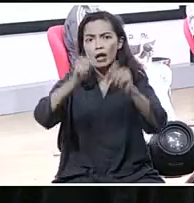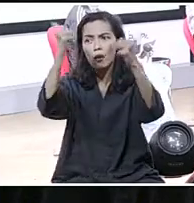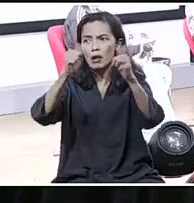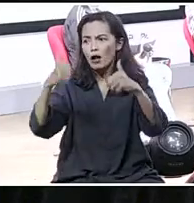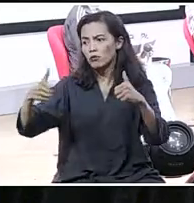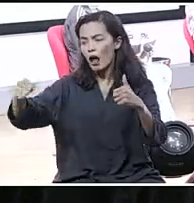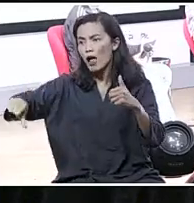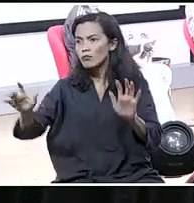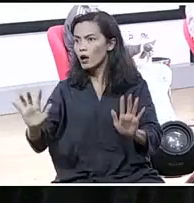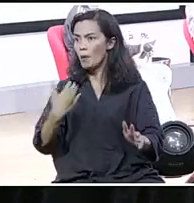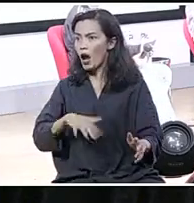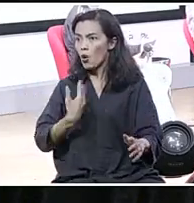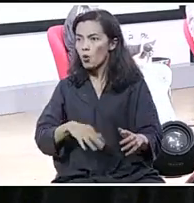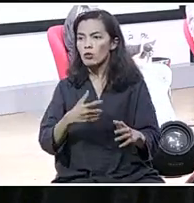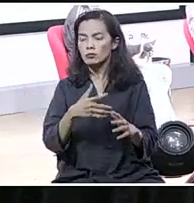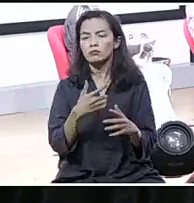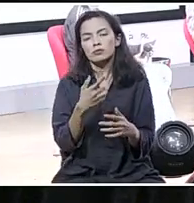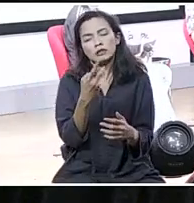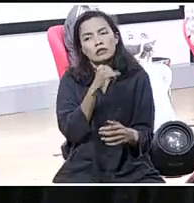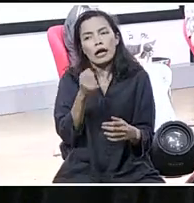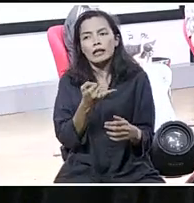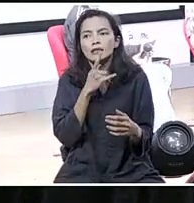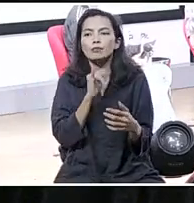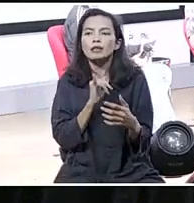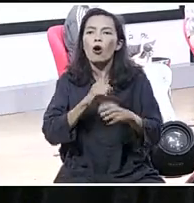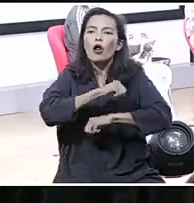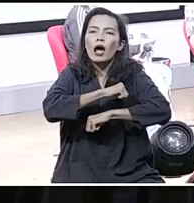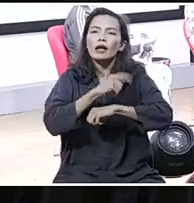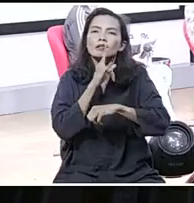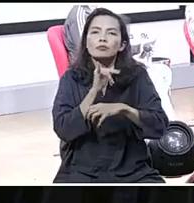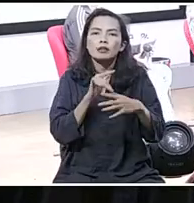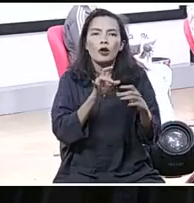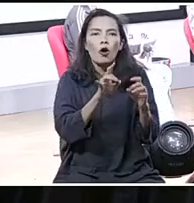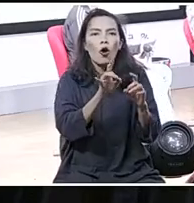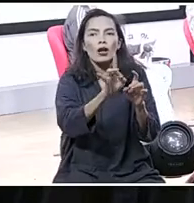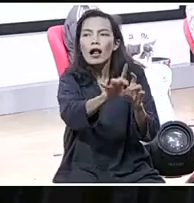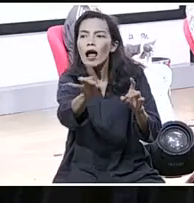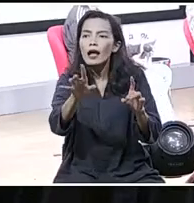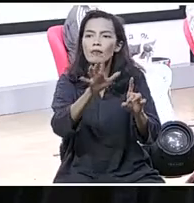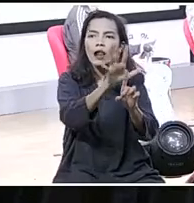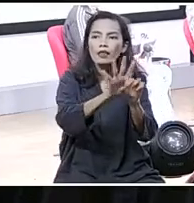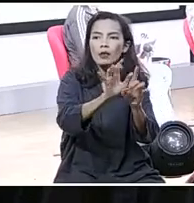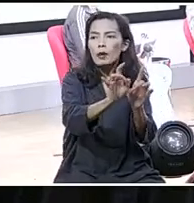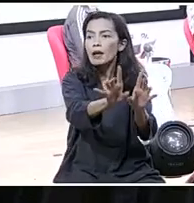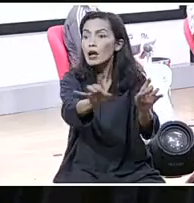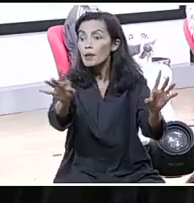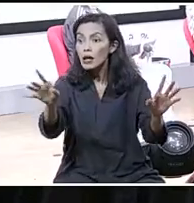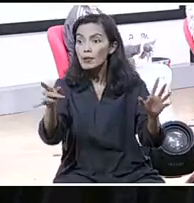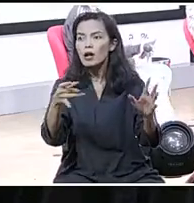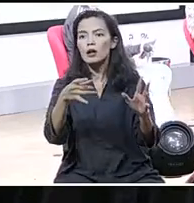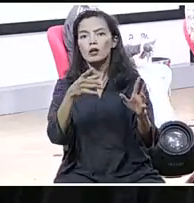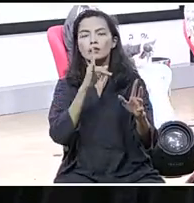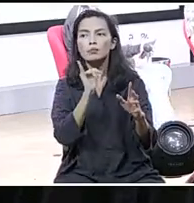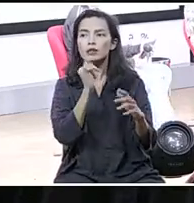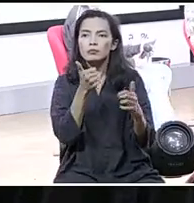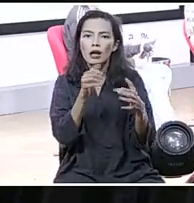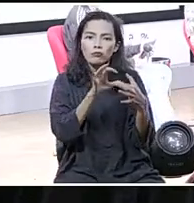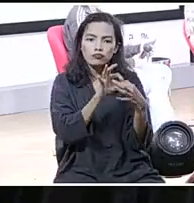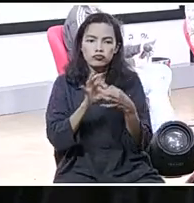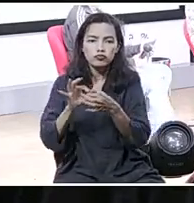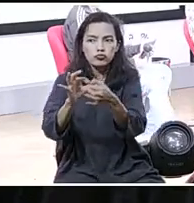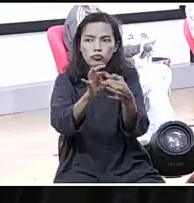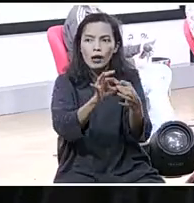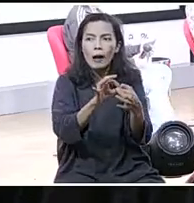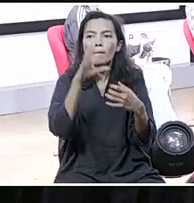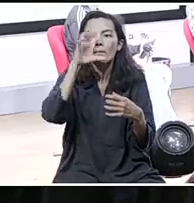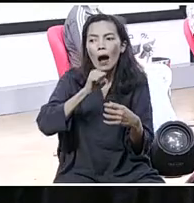just figuring out a way to unify with other people, figuring out opportunities to understand other people.